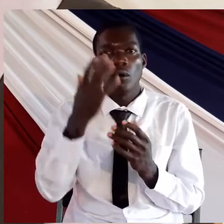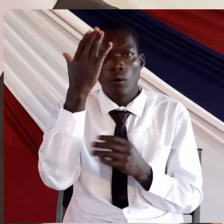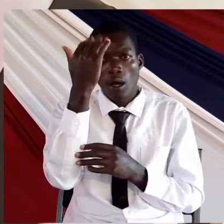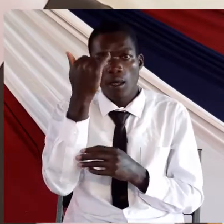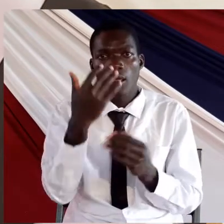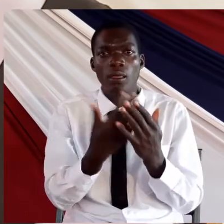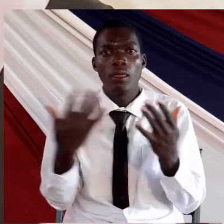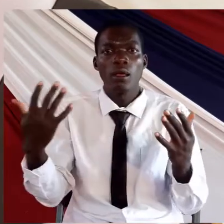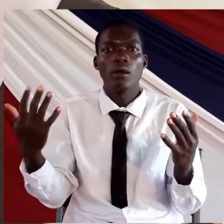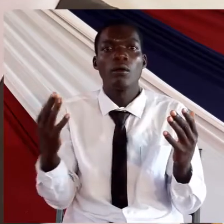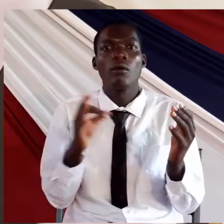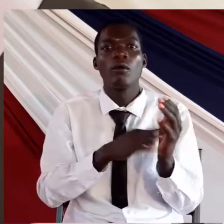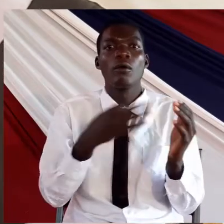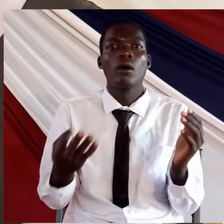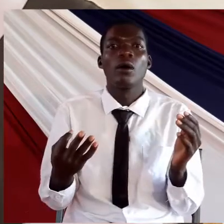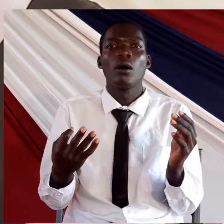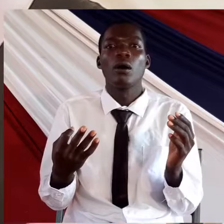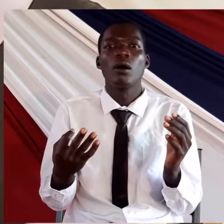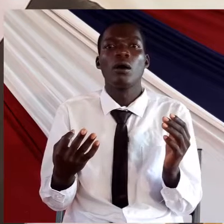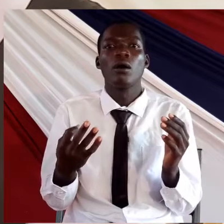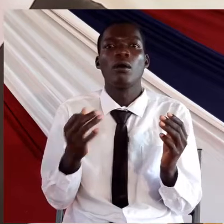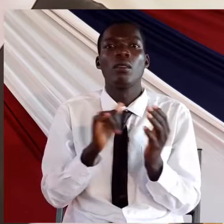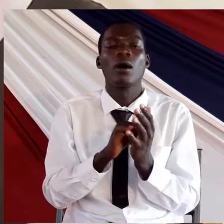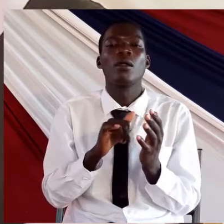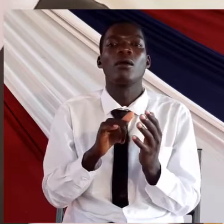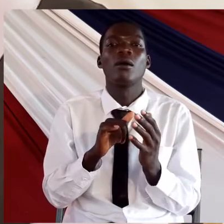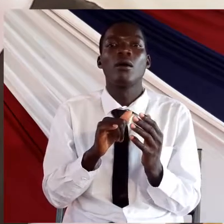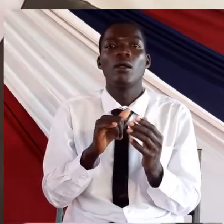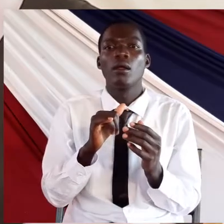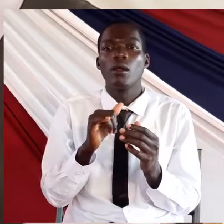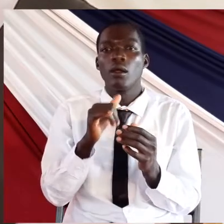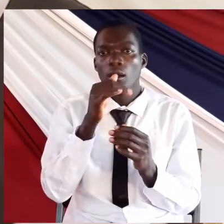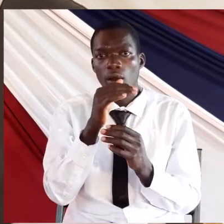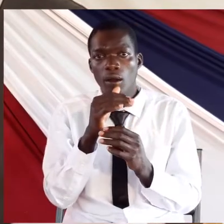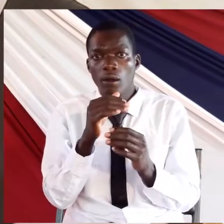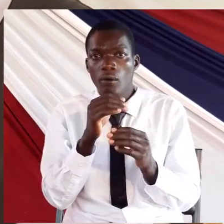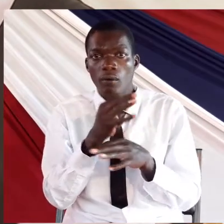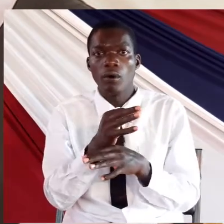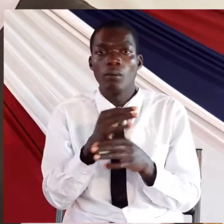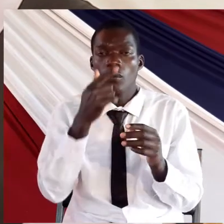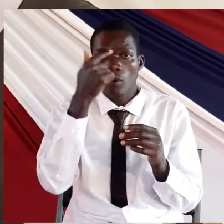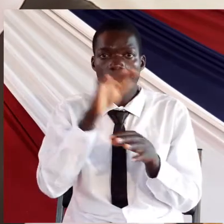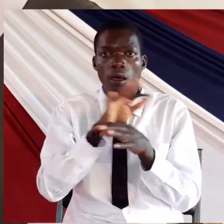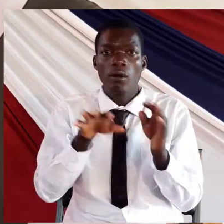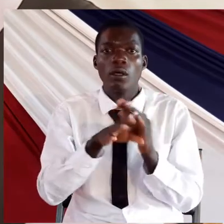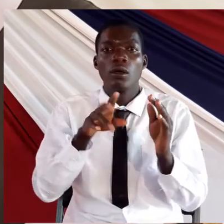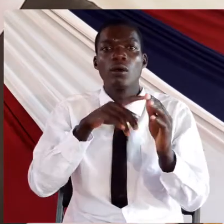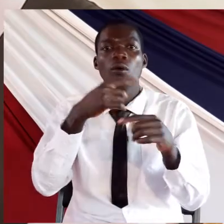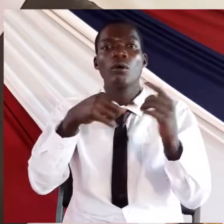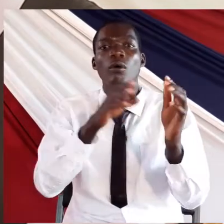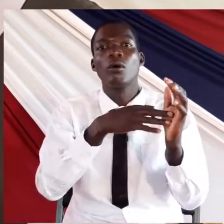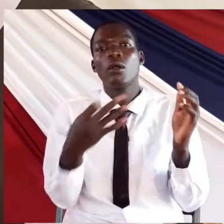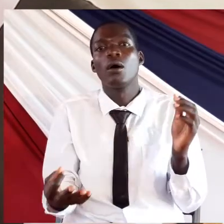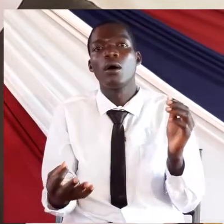things fall and don't fly at a target. When I drop my pen, it goes down. Those are based